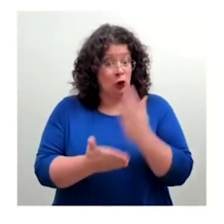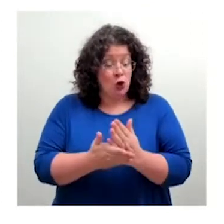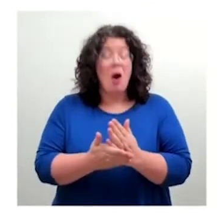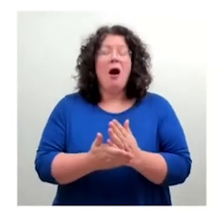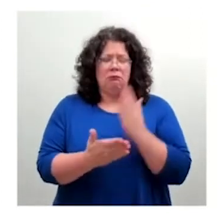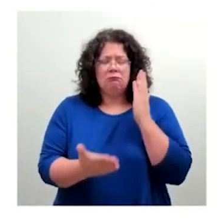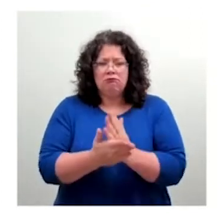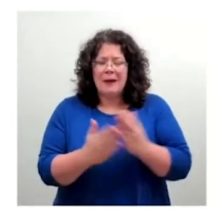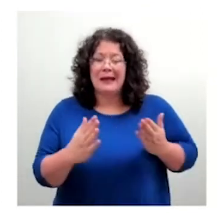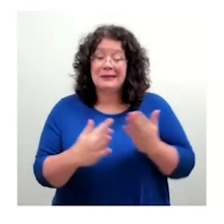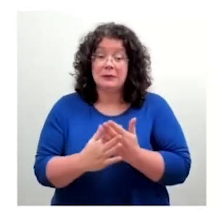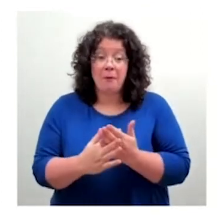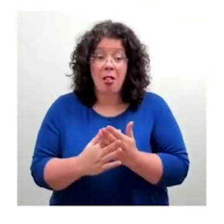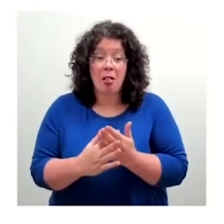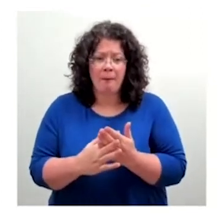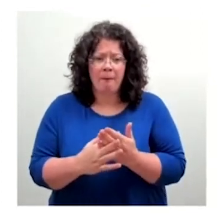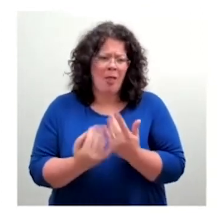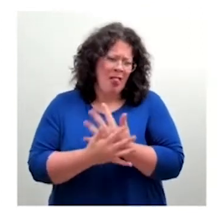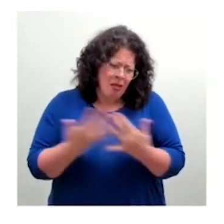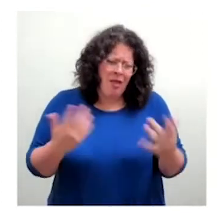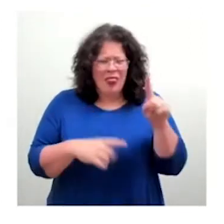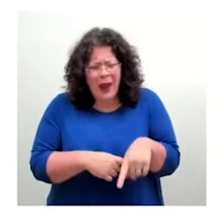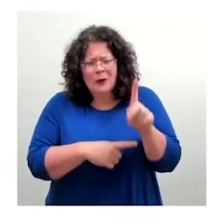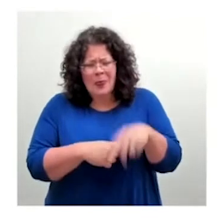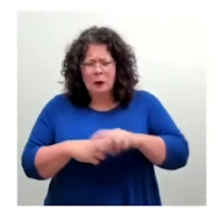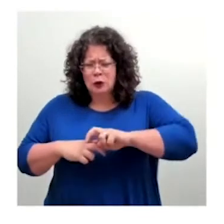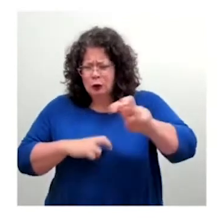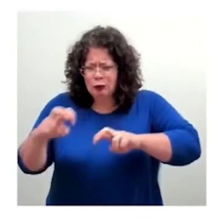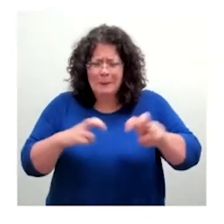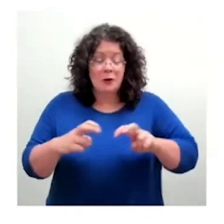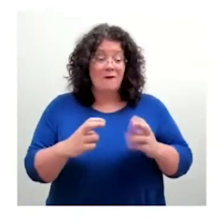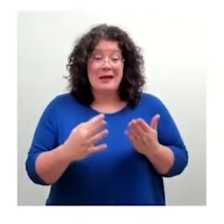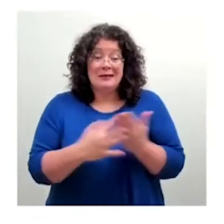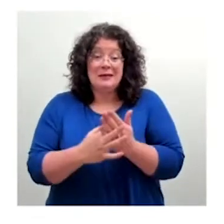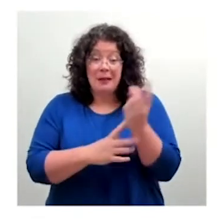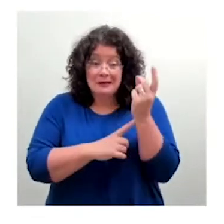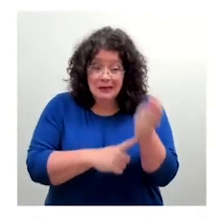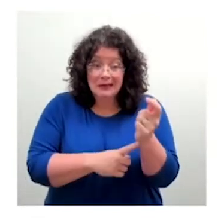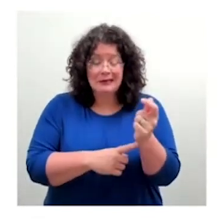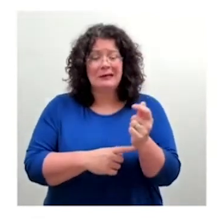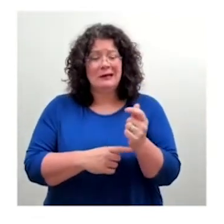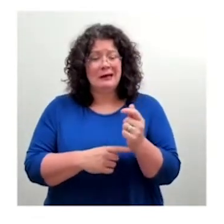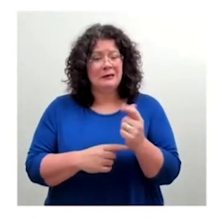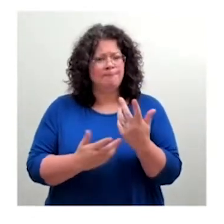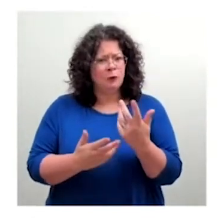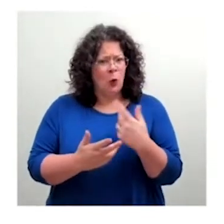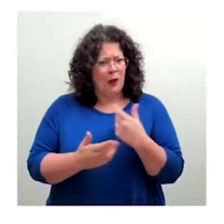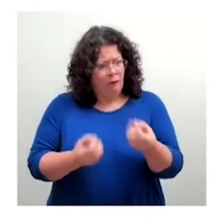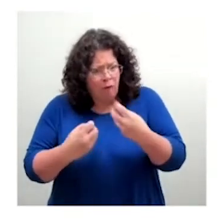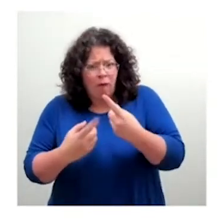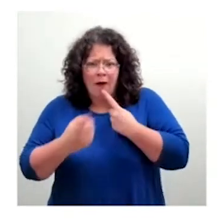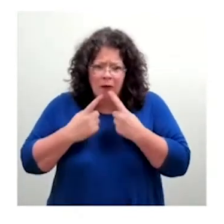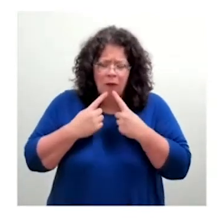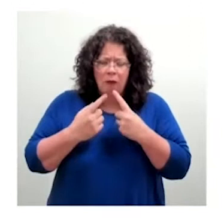people with disabilities, because we don't capture it. We're capturing some of the data that's coming through all this. And we're working to ensure